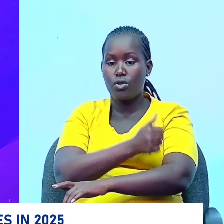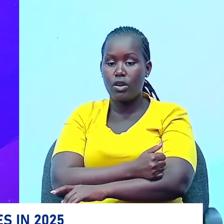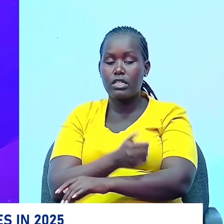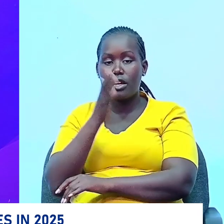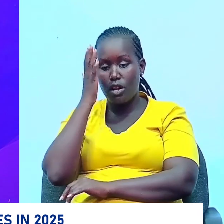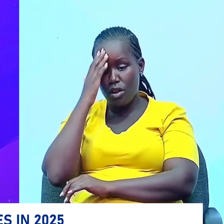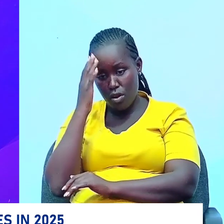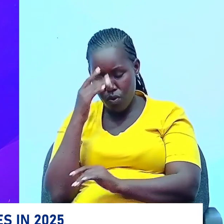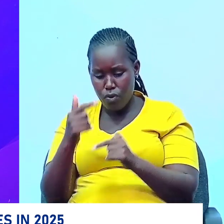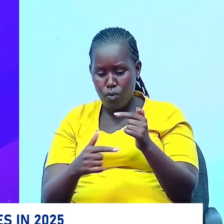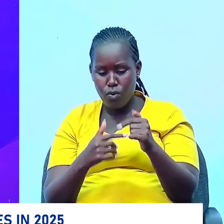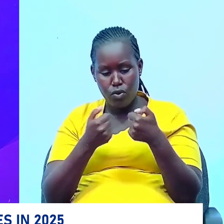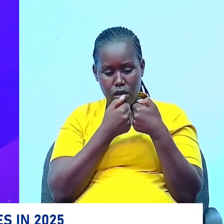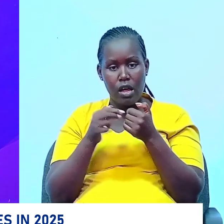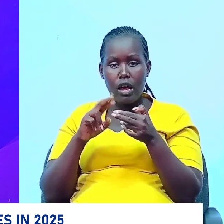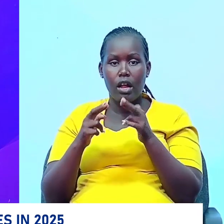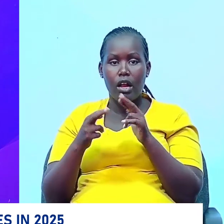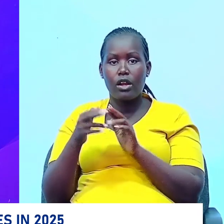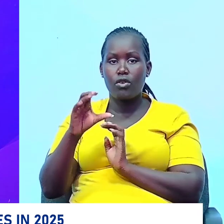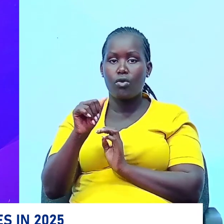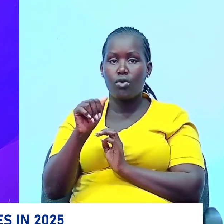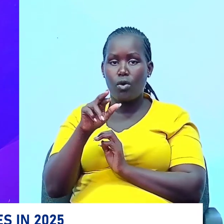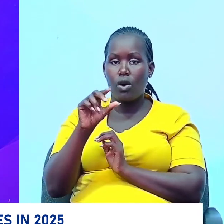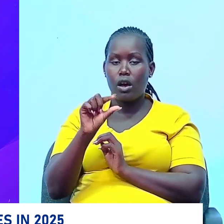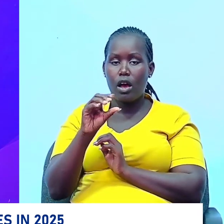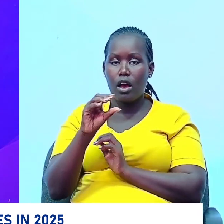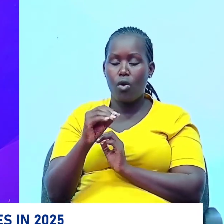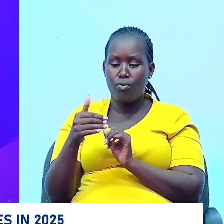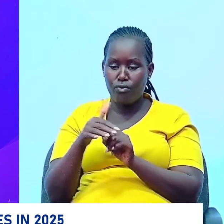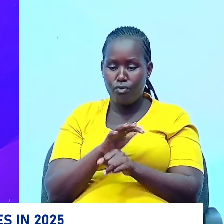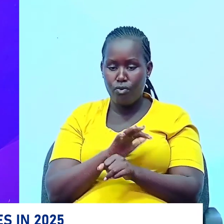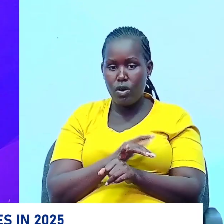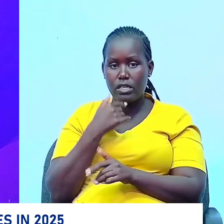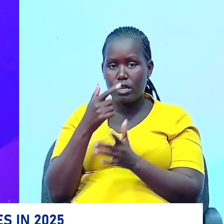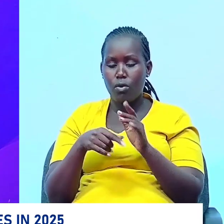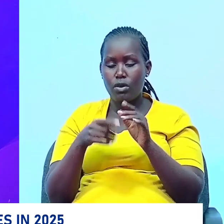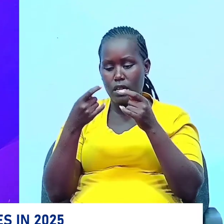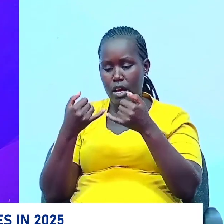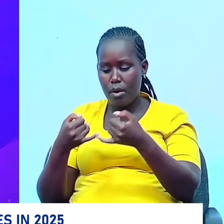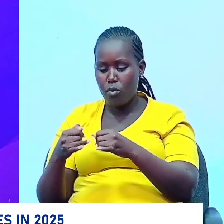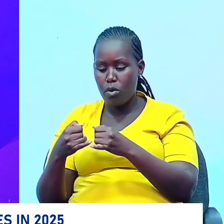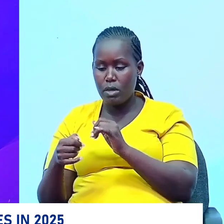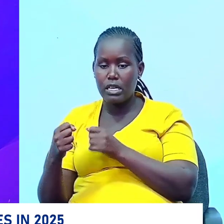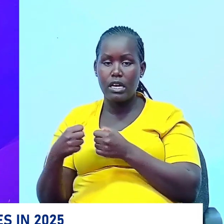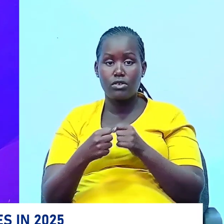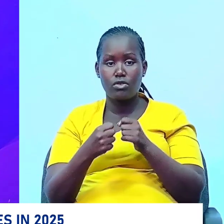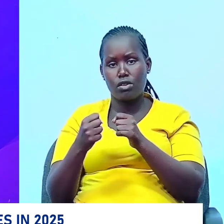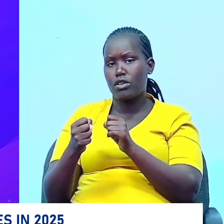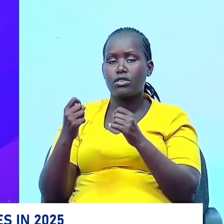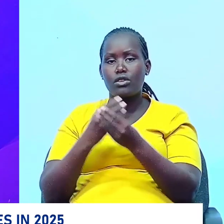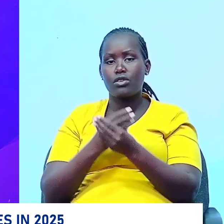challenges related to cargo congestion. Officials said they are implementing strategies to address